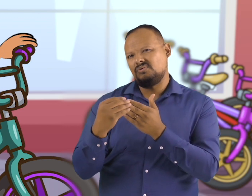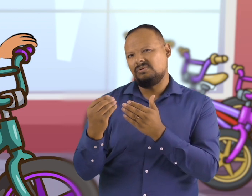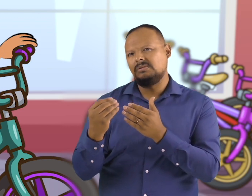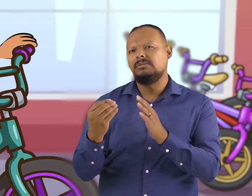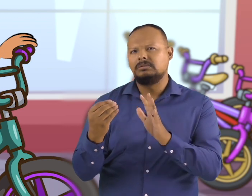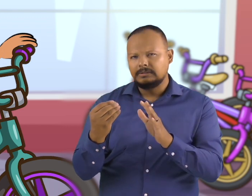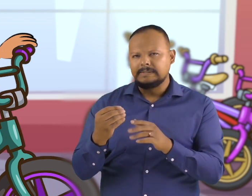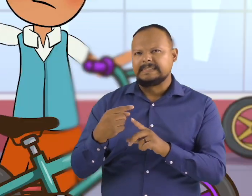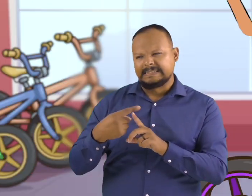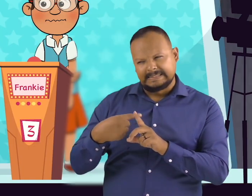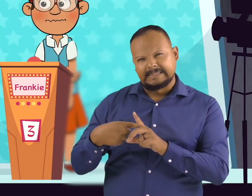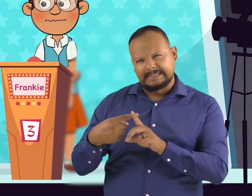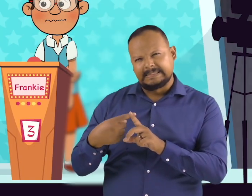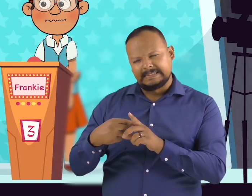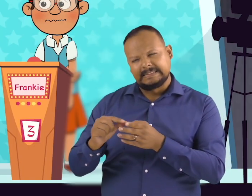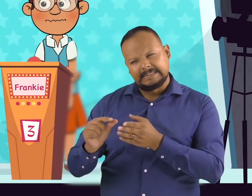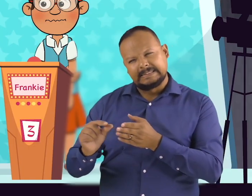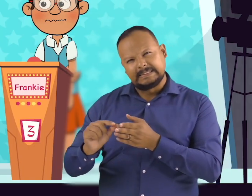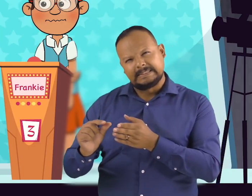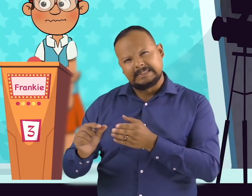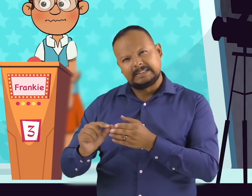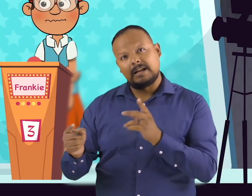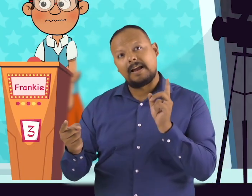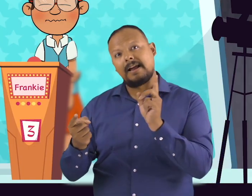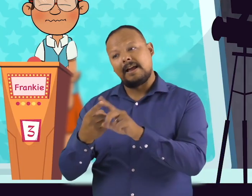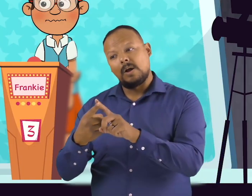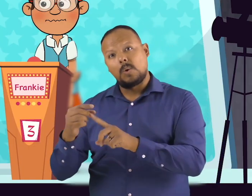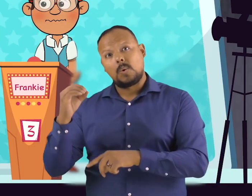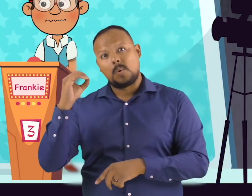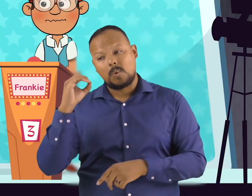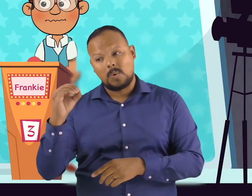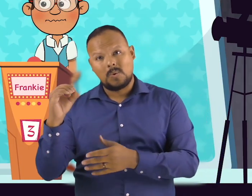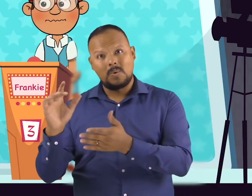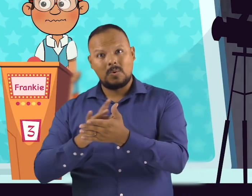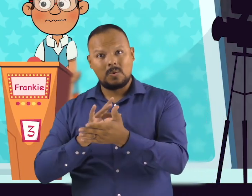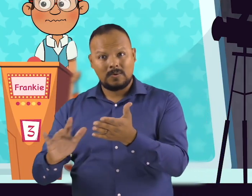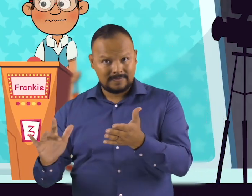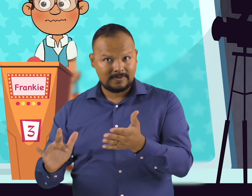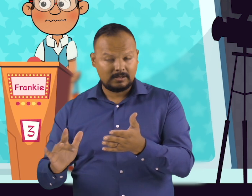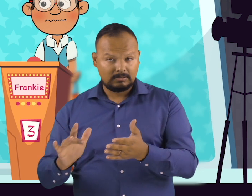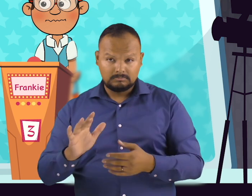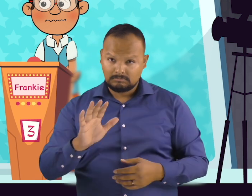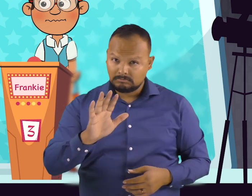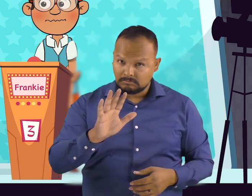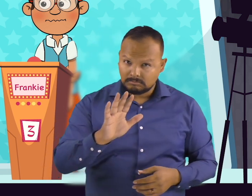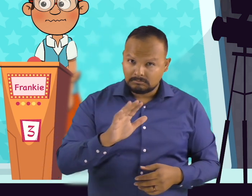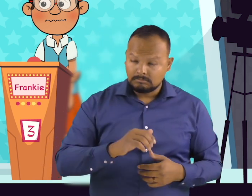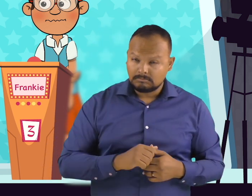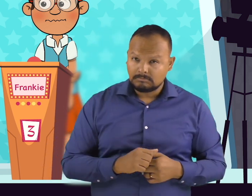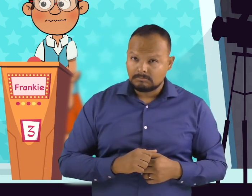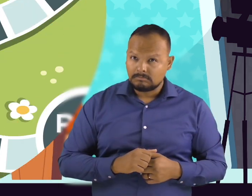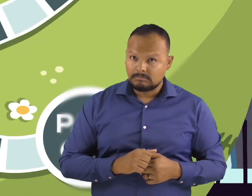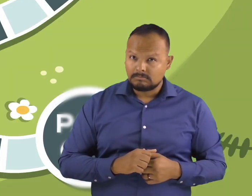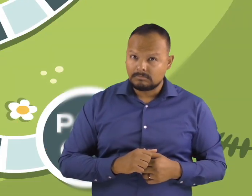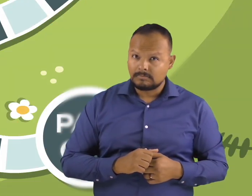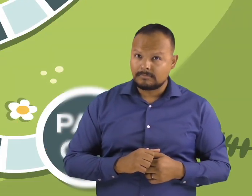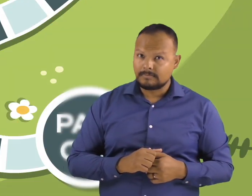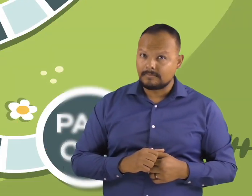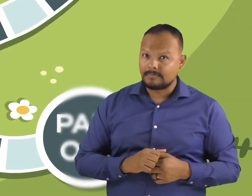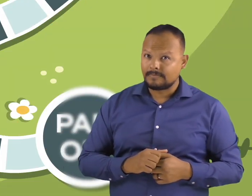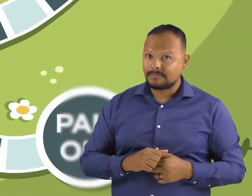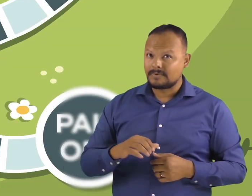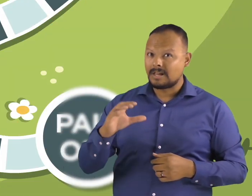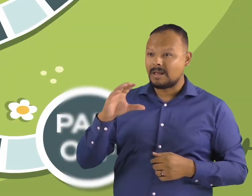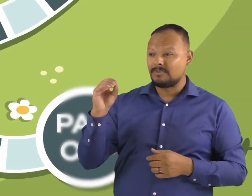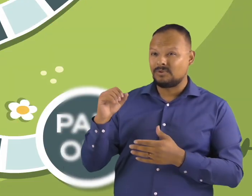facts the credit card company wants to charge her 16 percent interest on her purchase at